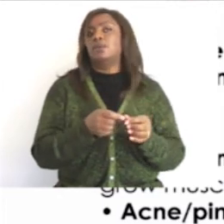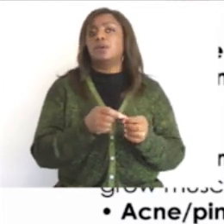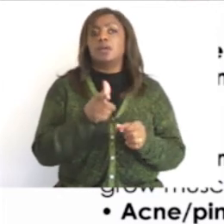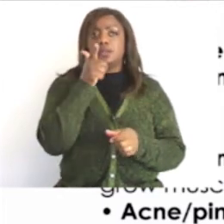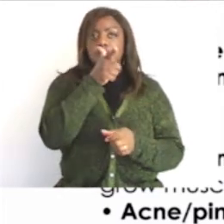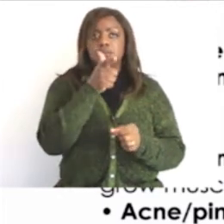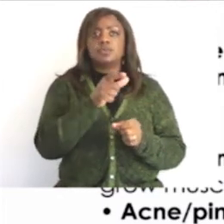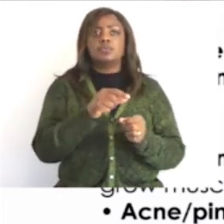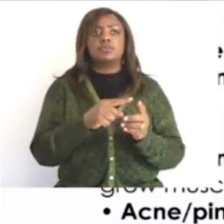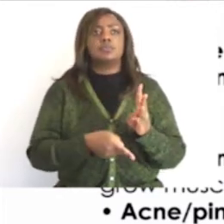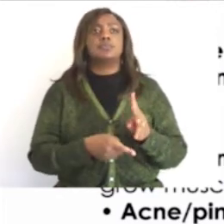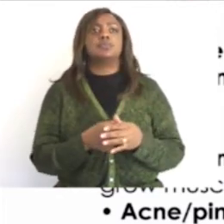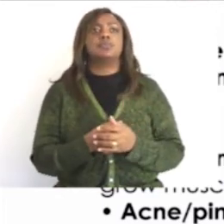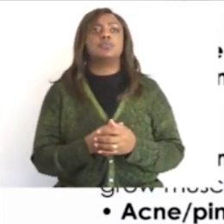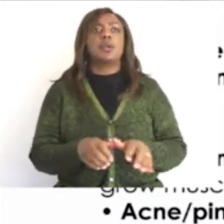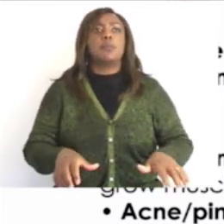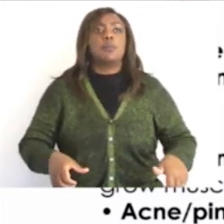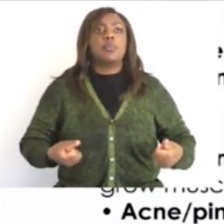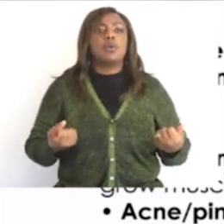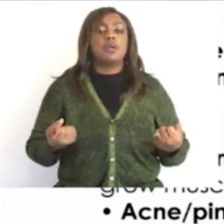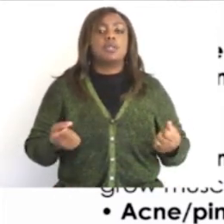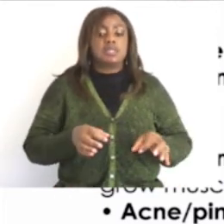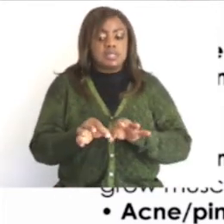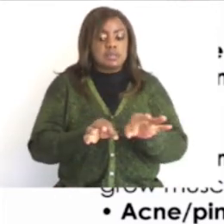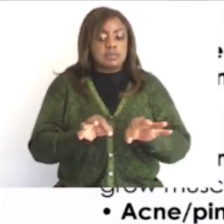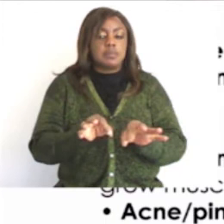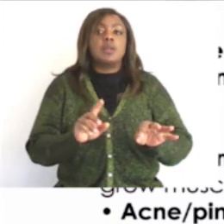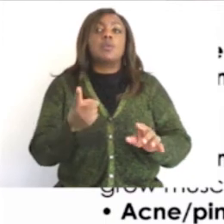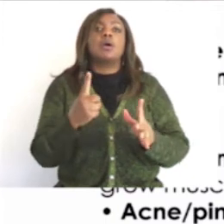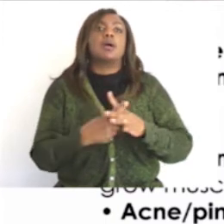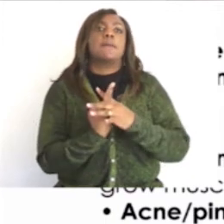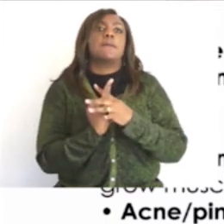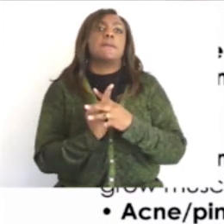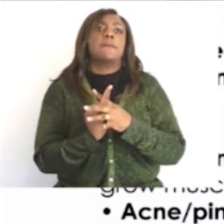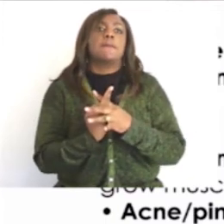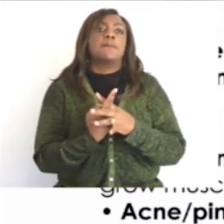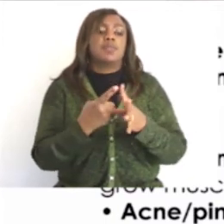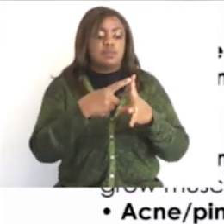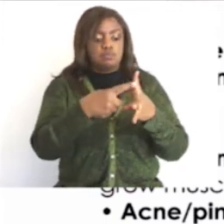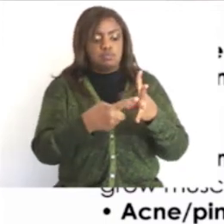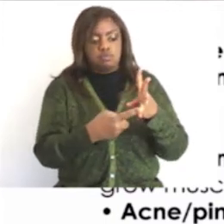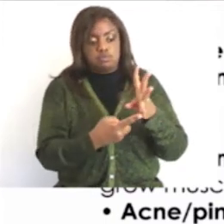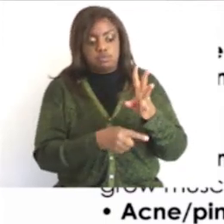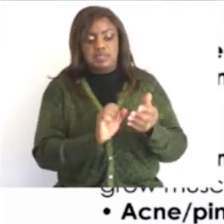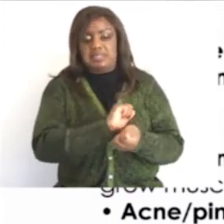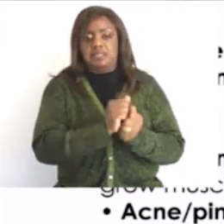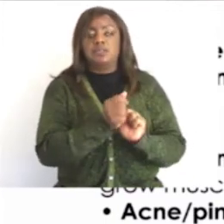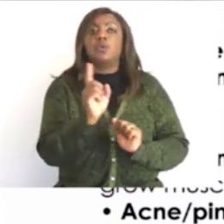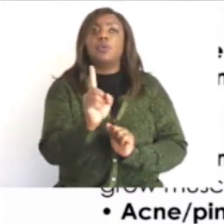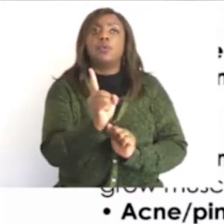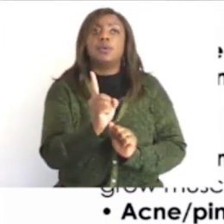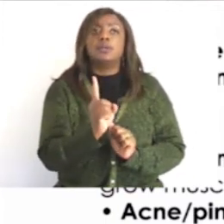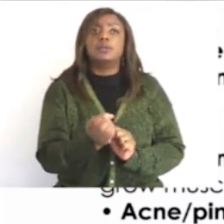So let's start with boys. The question is, explain. So we have listed already the changes. Now we have to explain them.